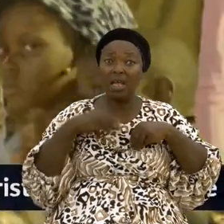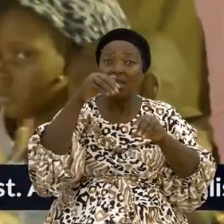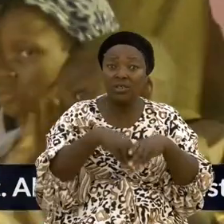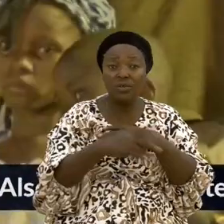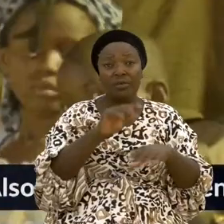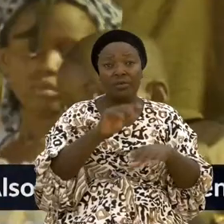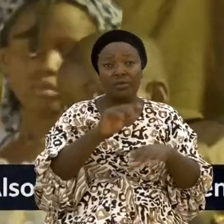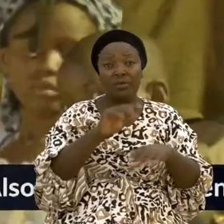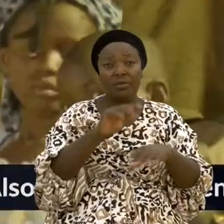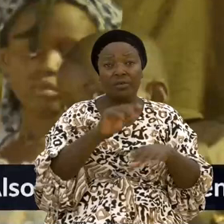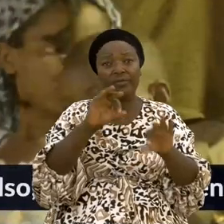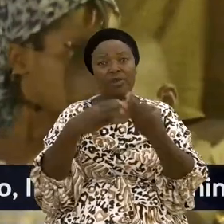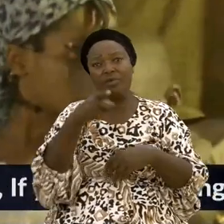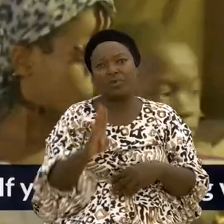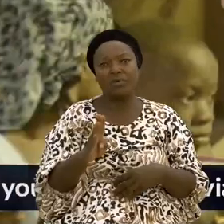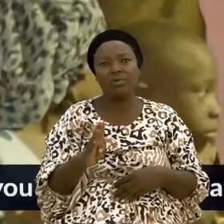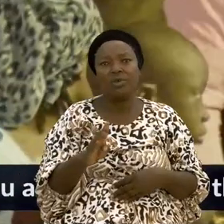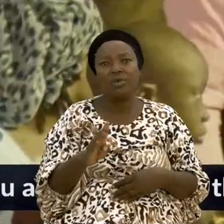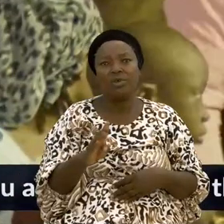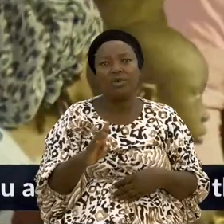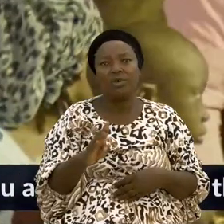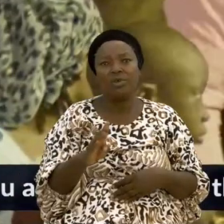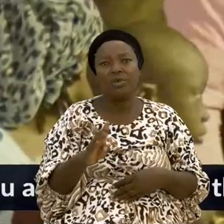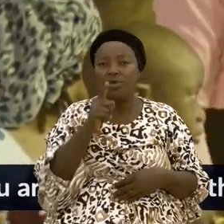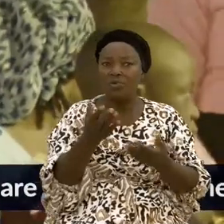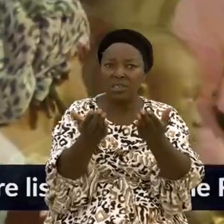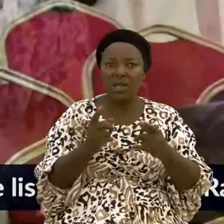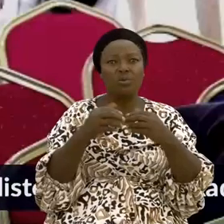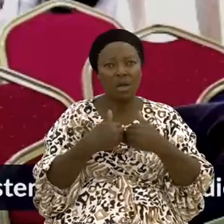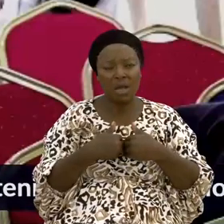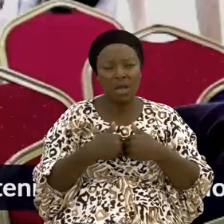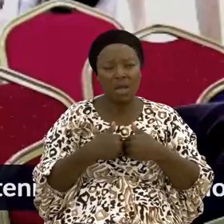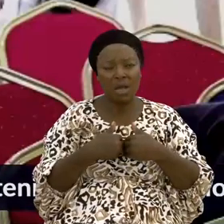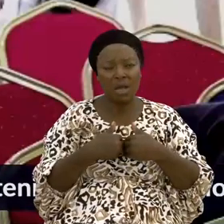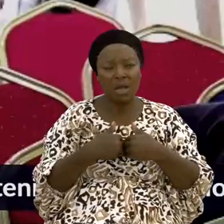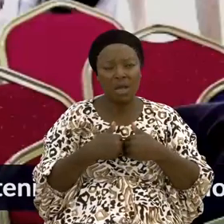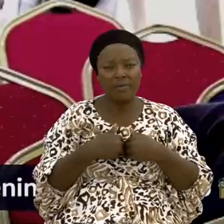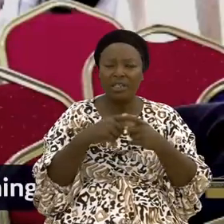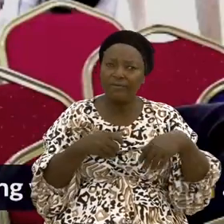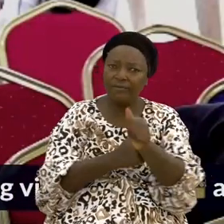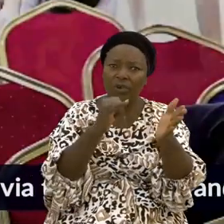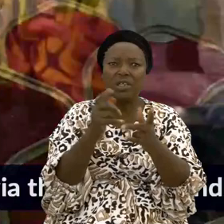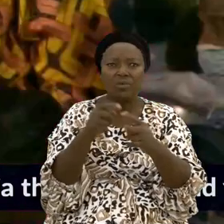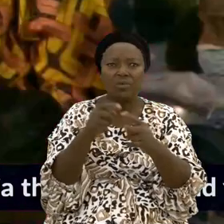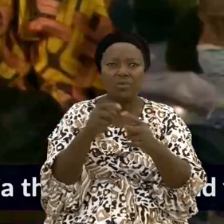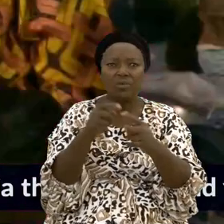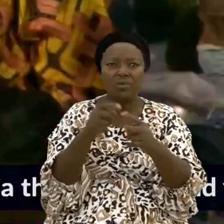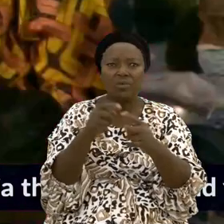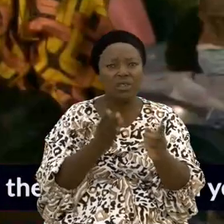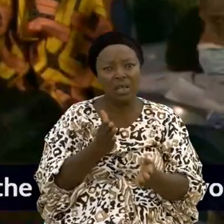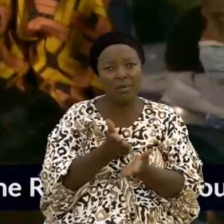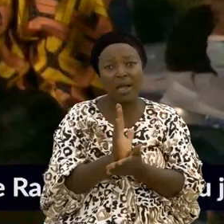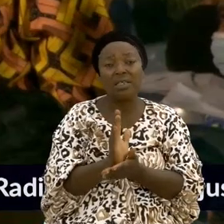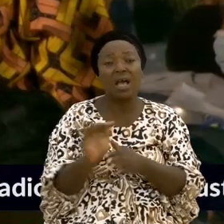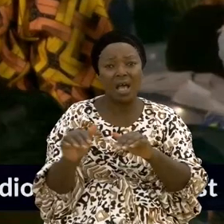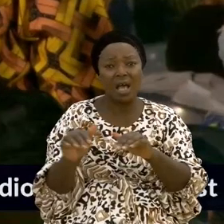family of God. The desire you have, follow it with appropriate action. And